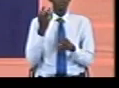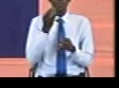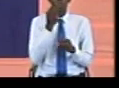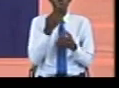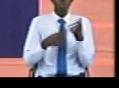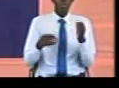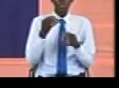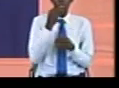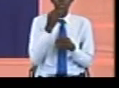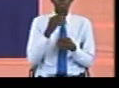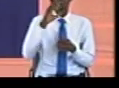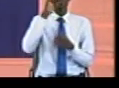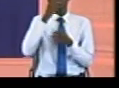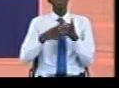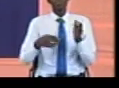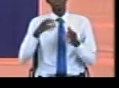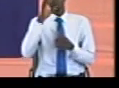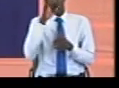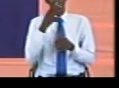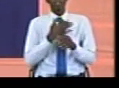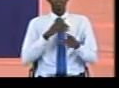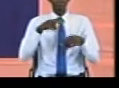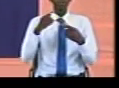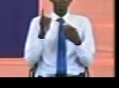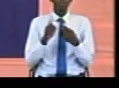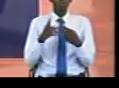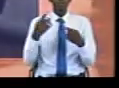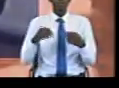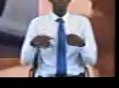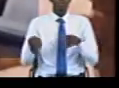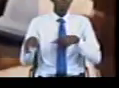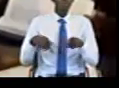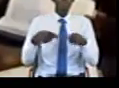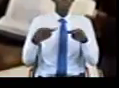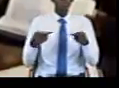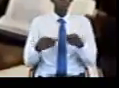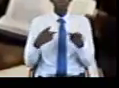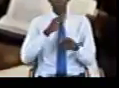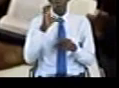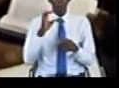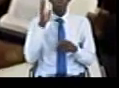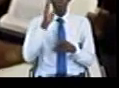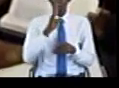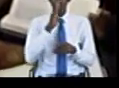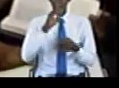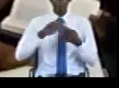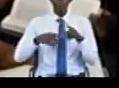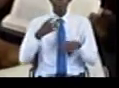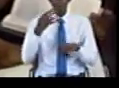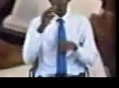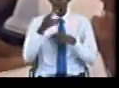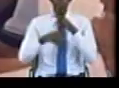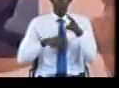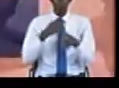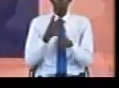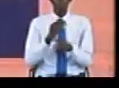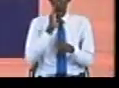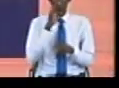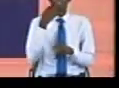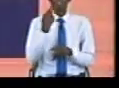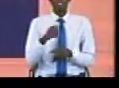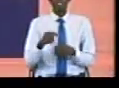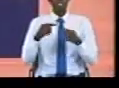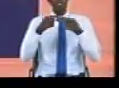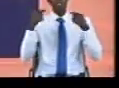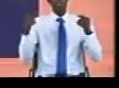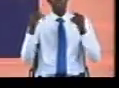same nightclub and going to their cinemas and everything, whosoever will be a friend of the world is the enemy of God.